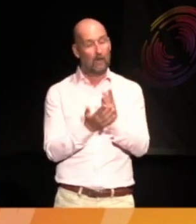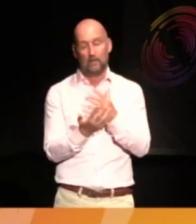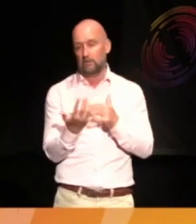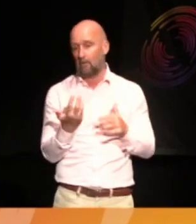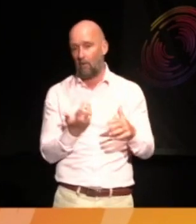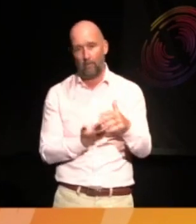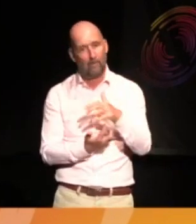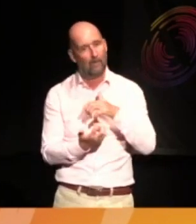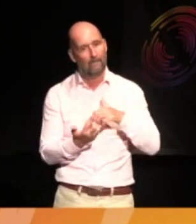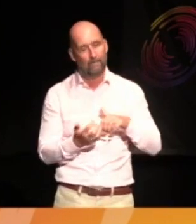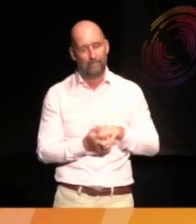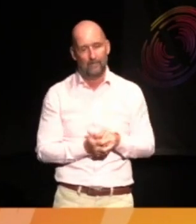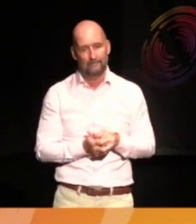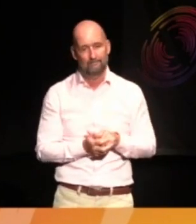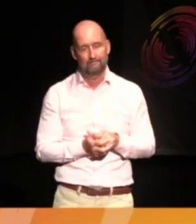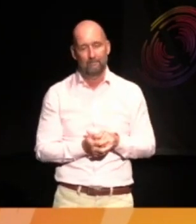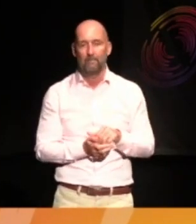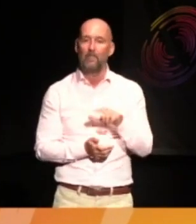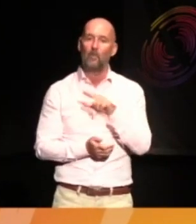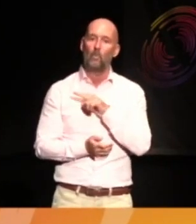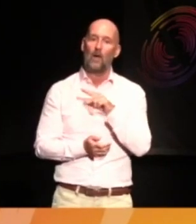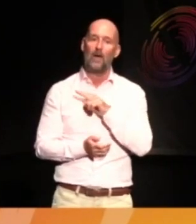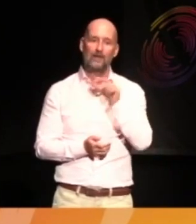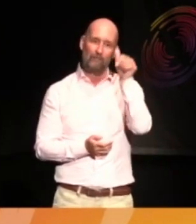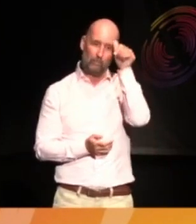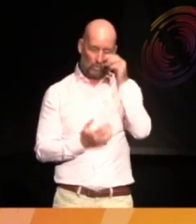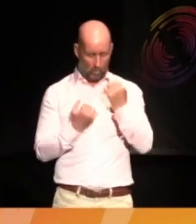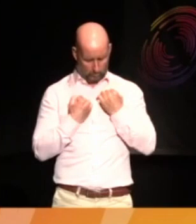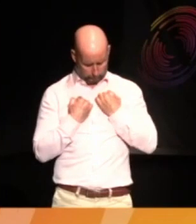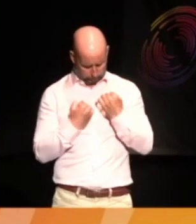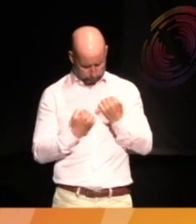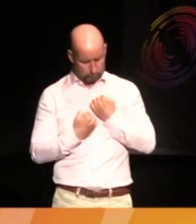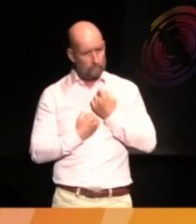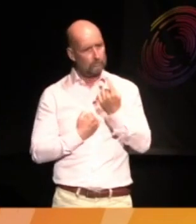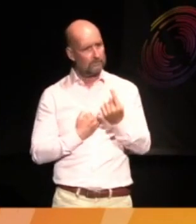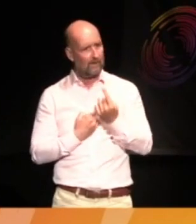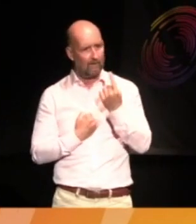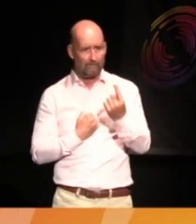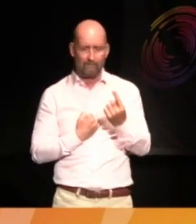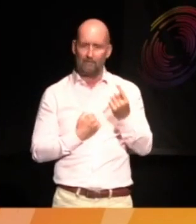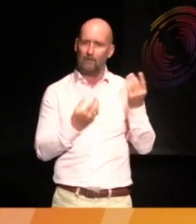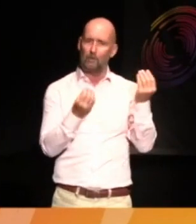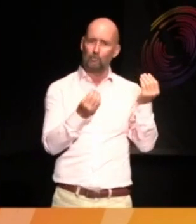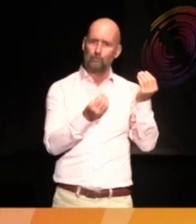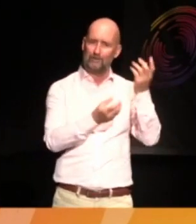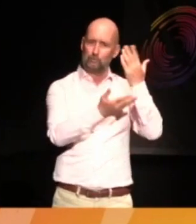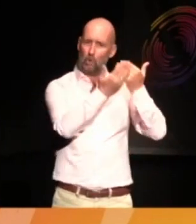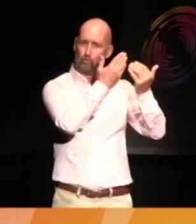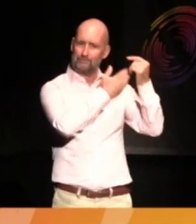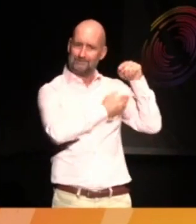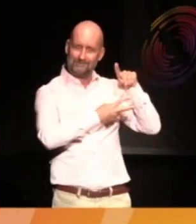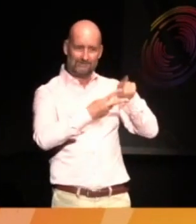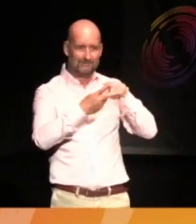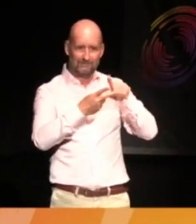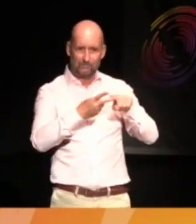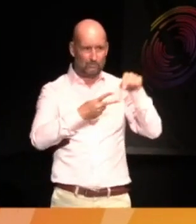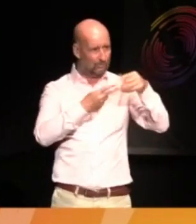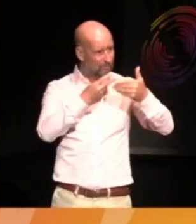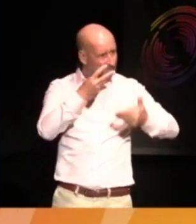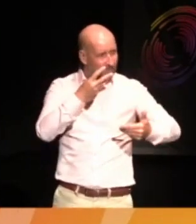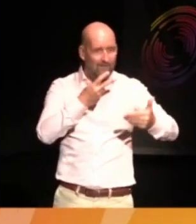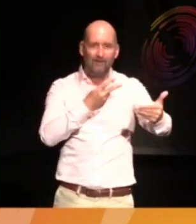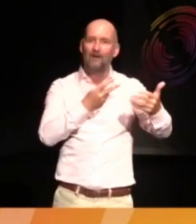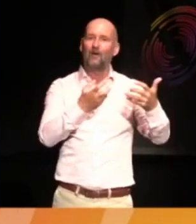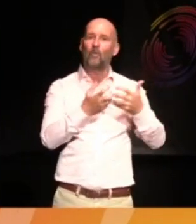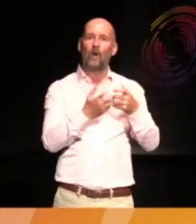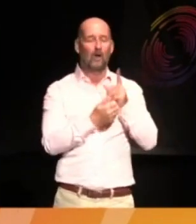think of the difficulty of knowing oneself, which from Socrates to Vedanta has worried